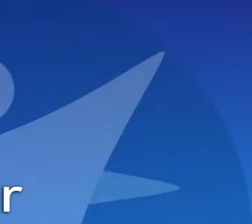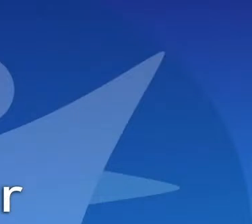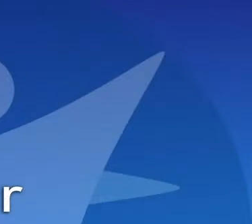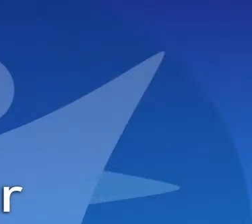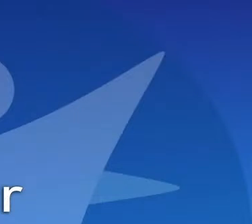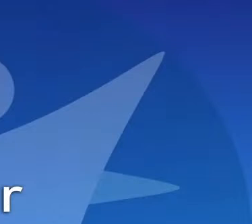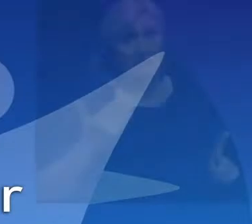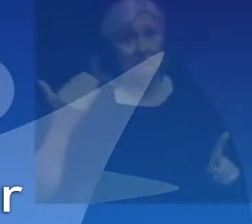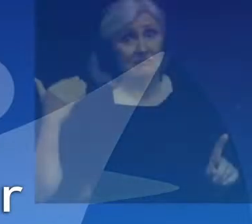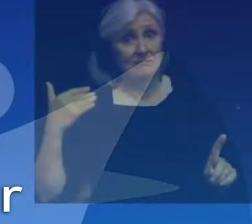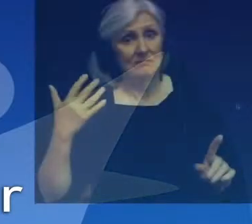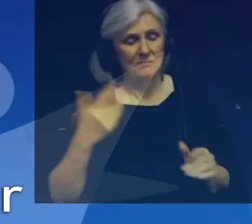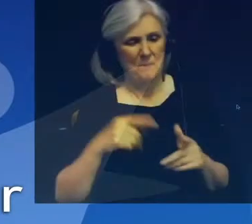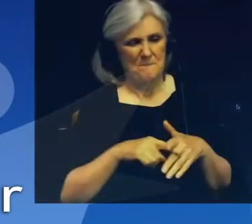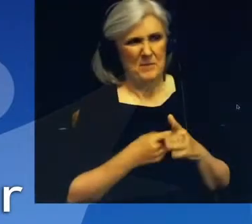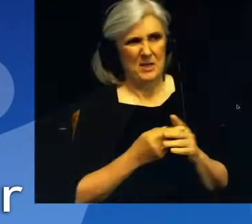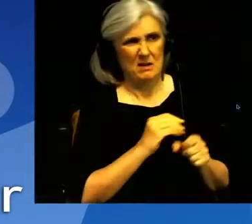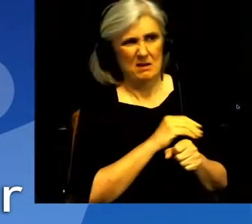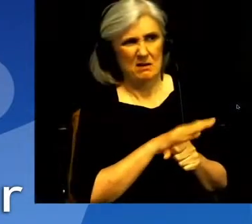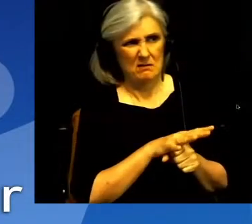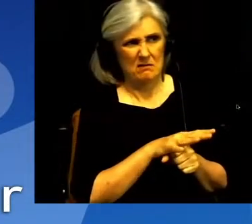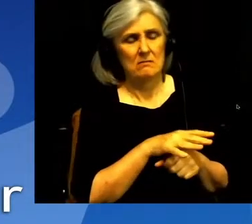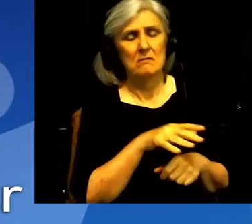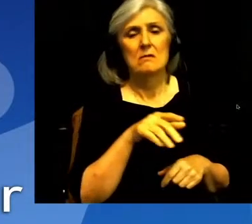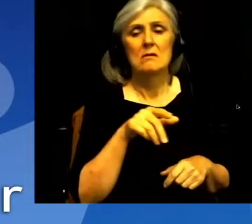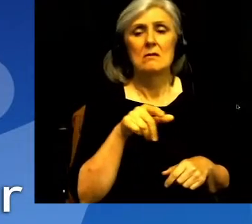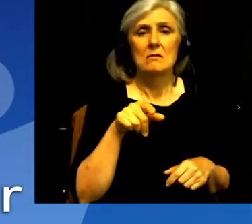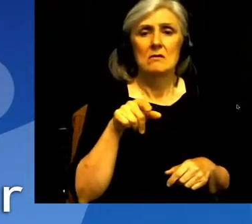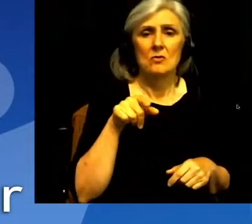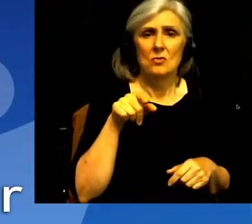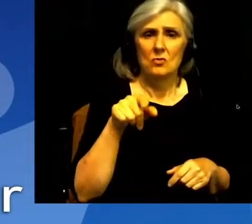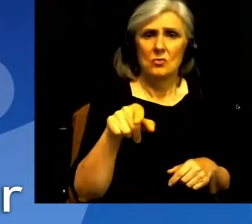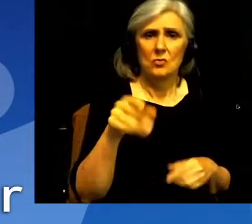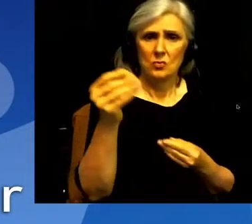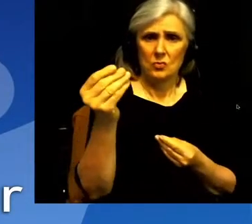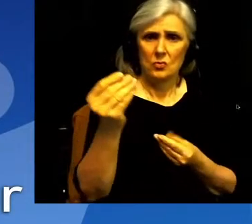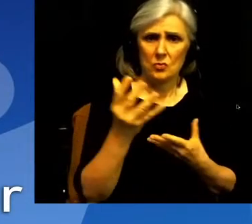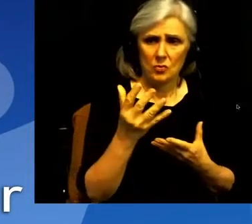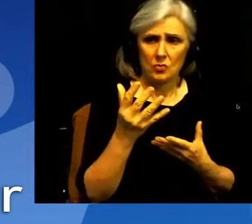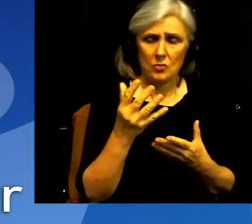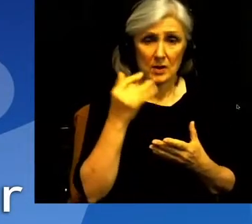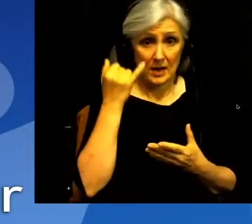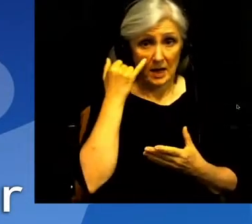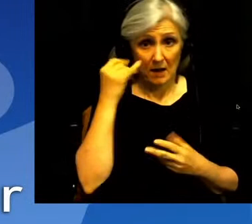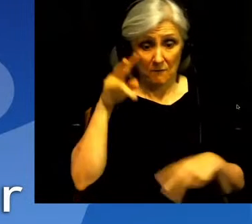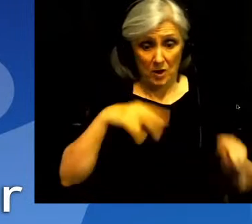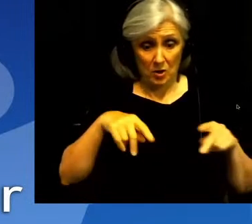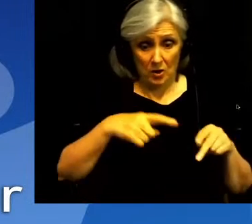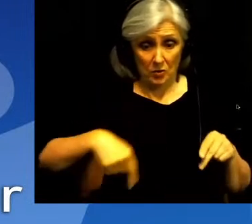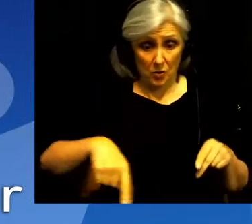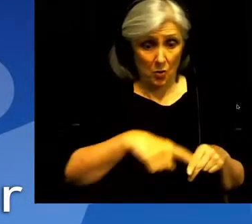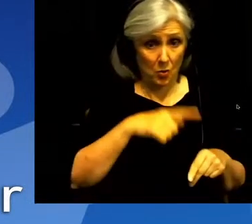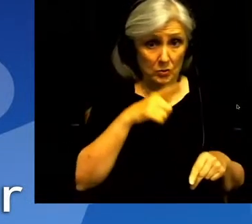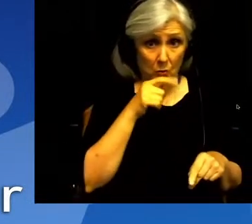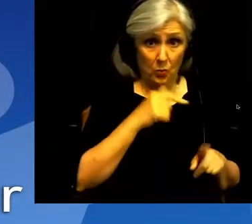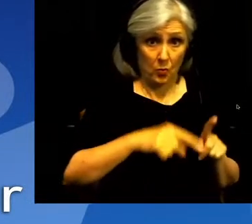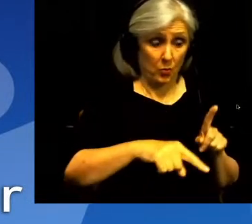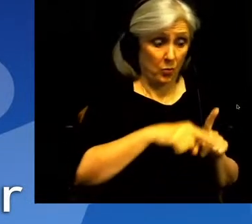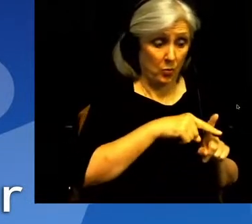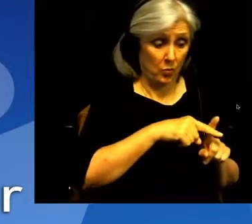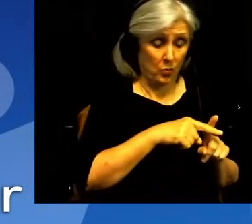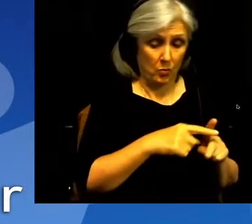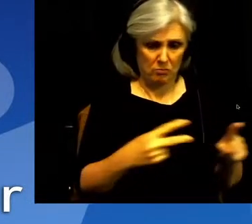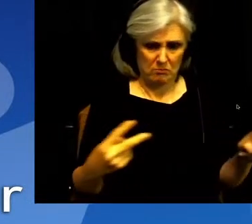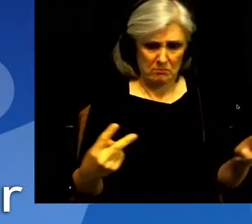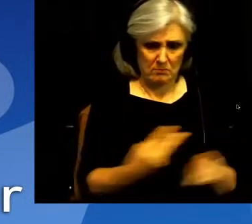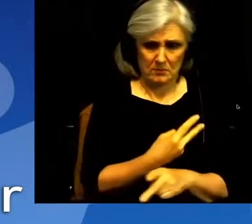pandemic, you and many other public health officials said you could take the confirmed cases, multiply it by 10 to get true number